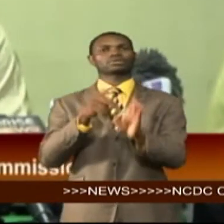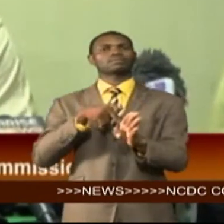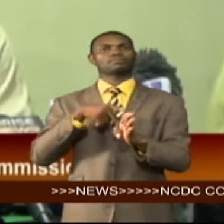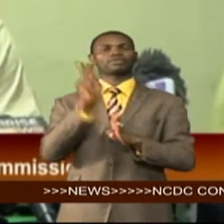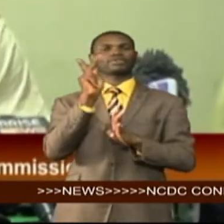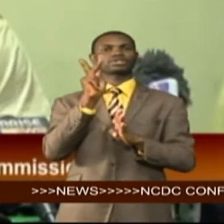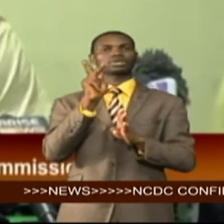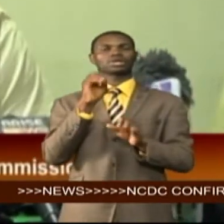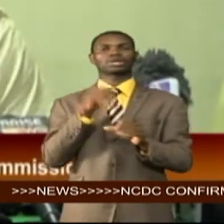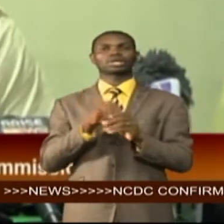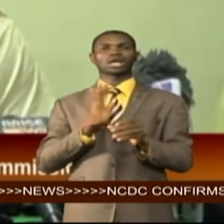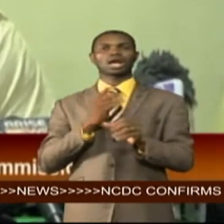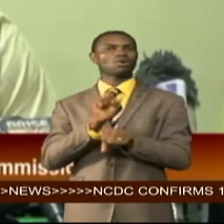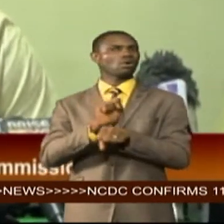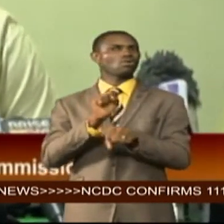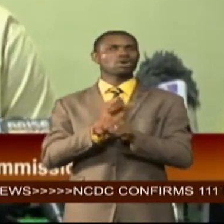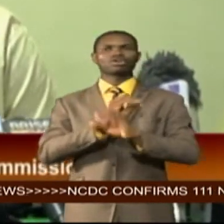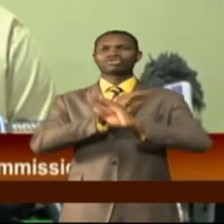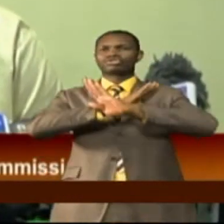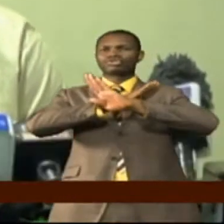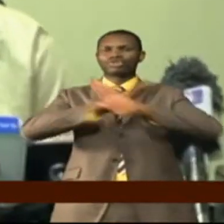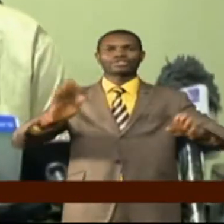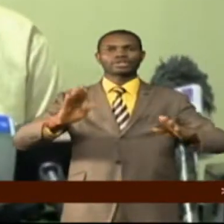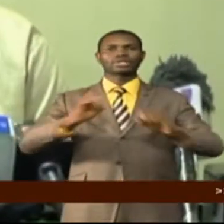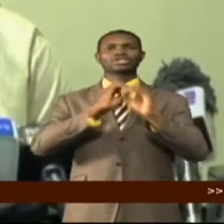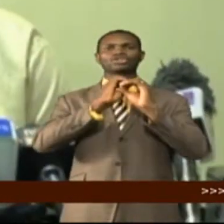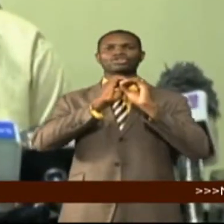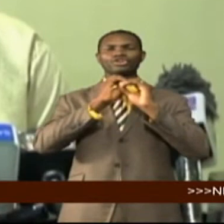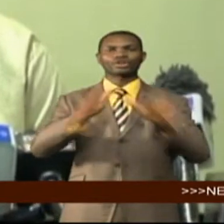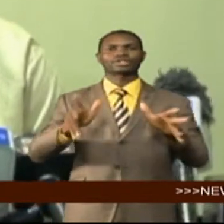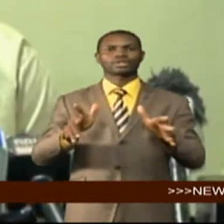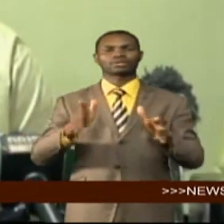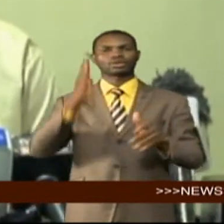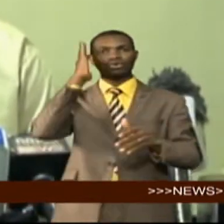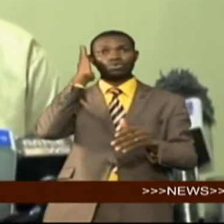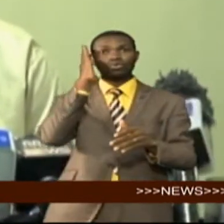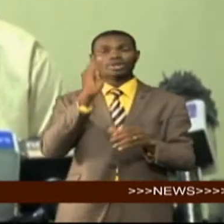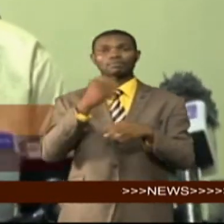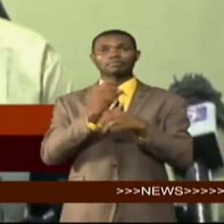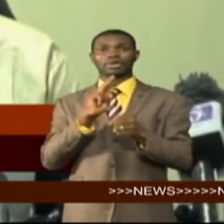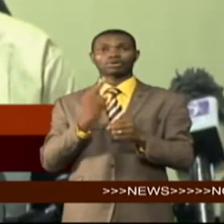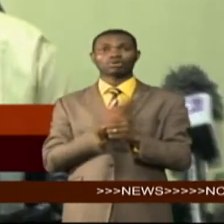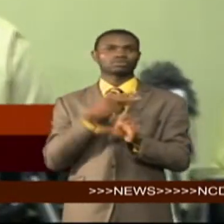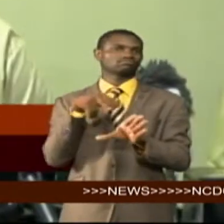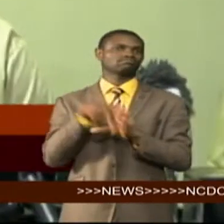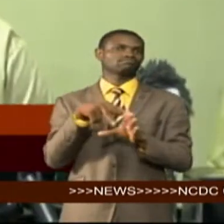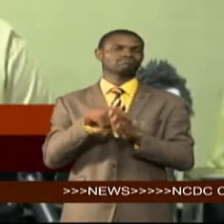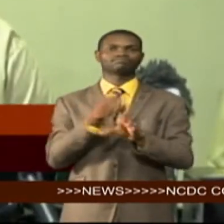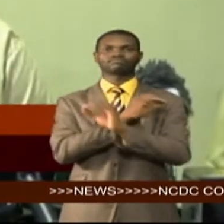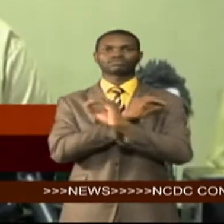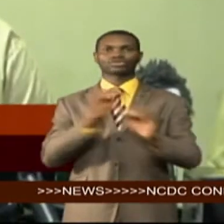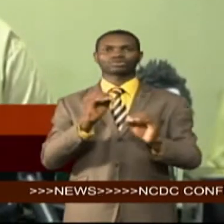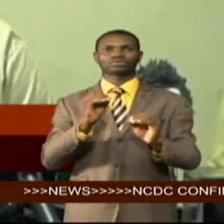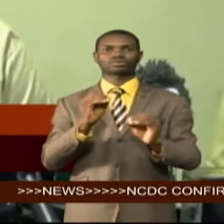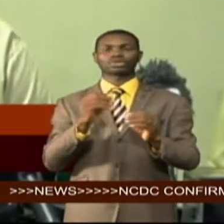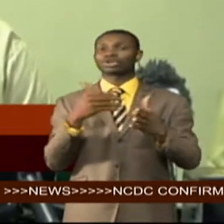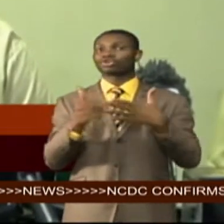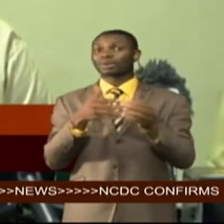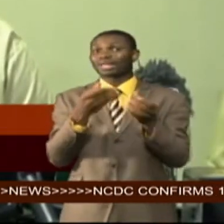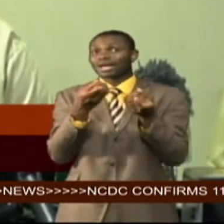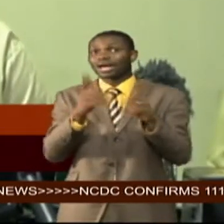that nothing but the votes cast by the Ondo people will determine who becomes the next